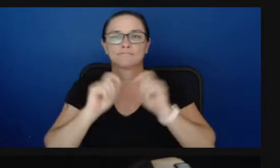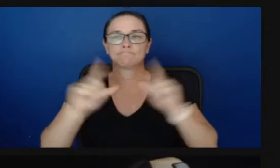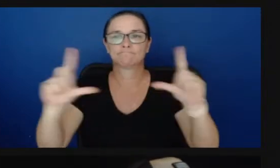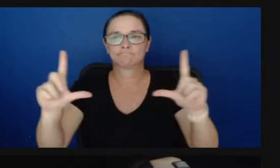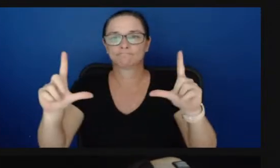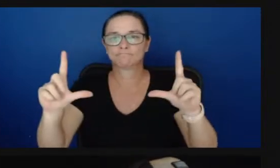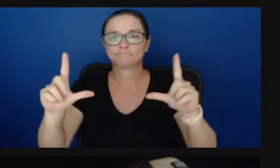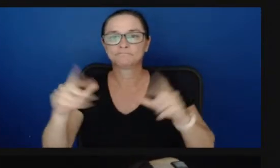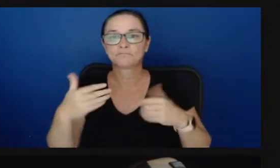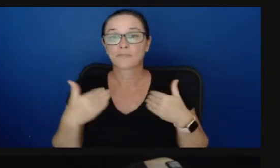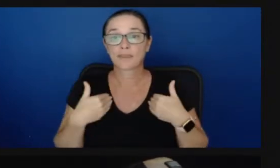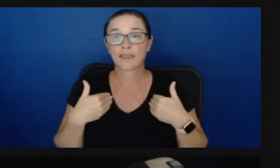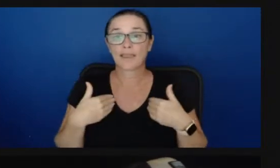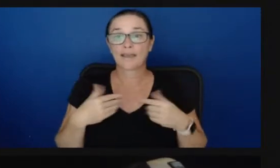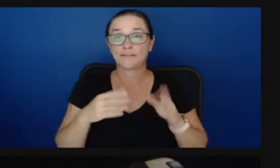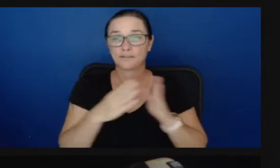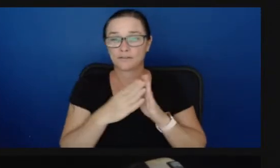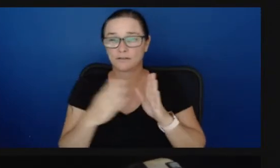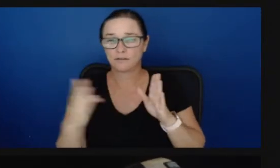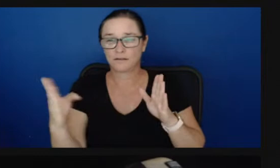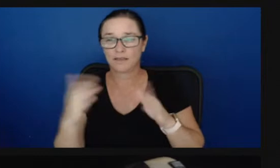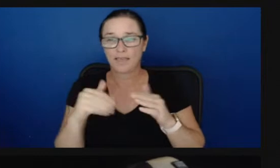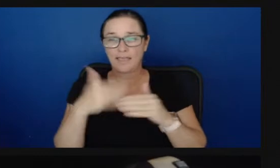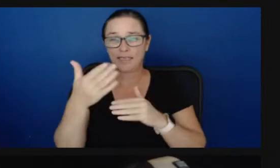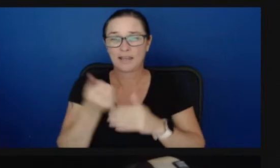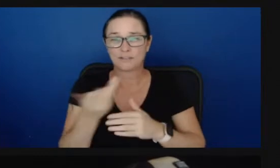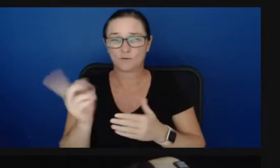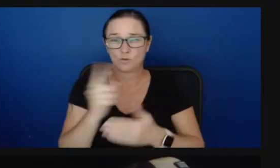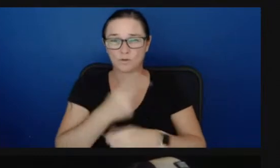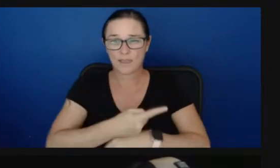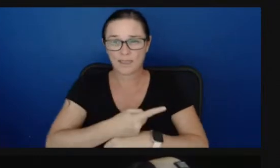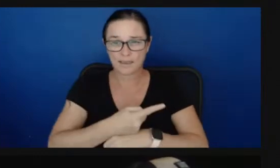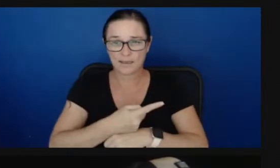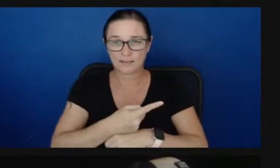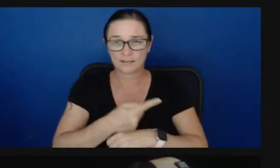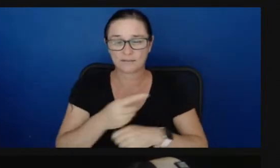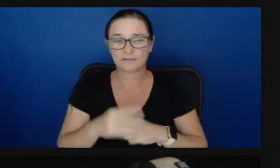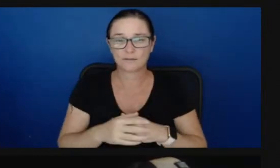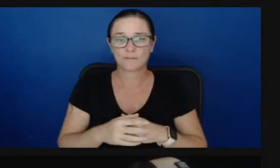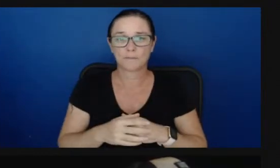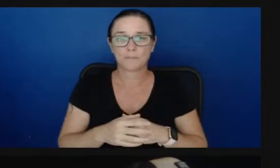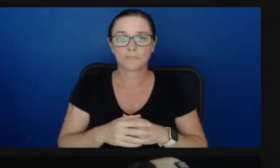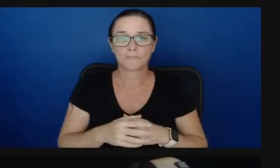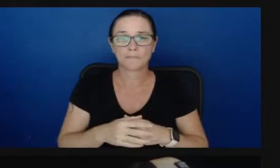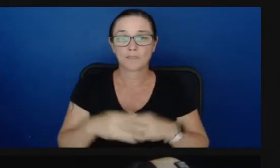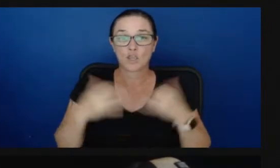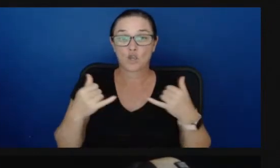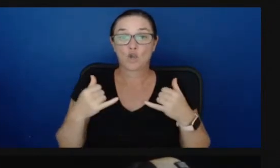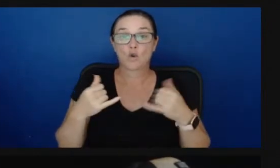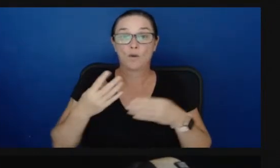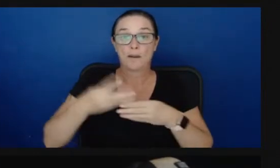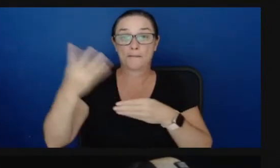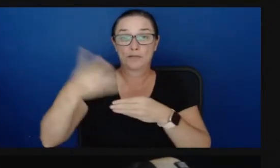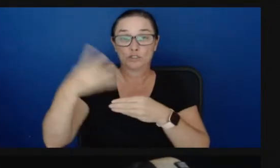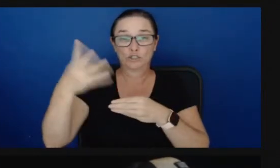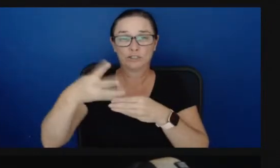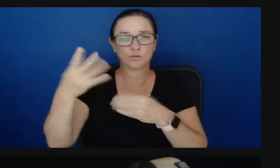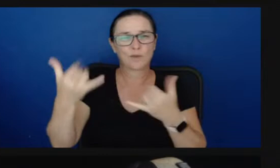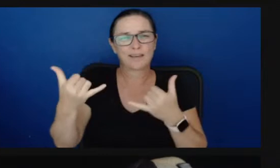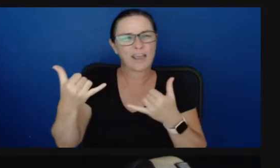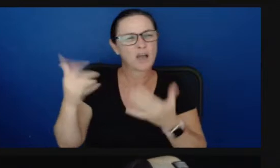here we have the forecast for the next couple of days with the input of current emissions of the volcano, which are fairly low for the